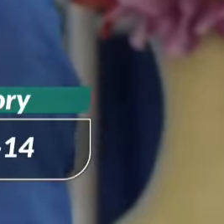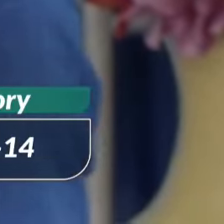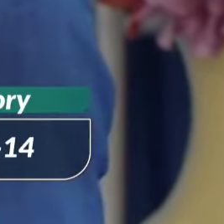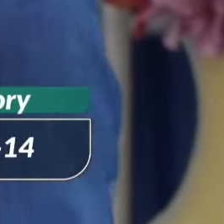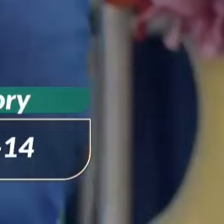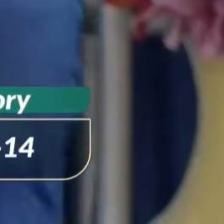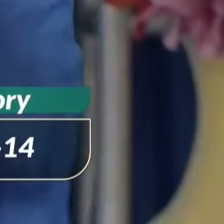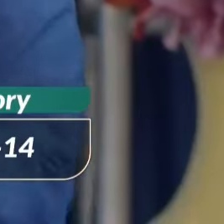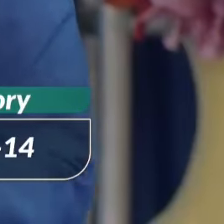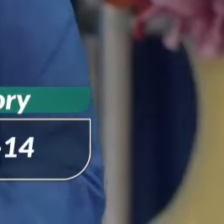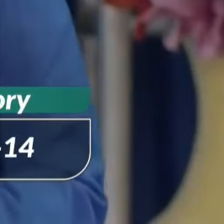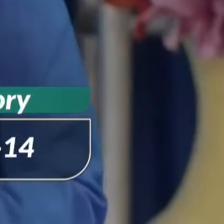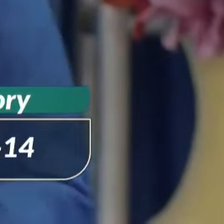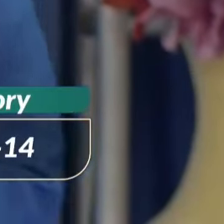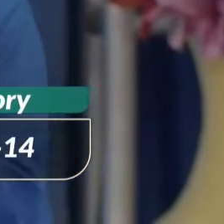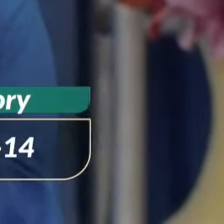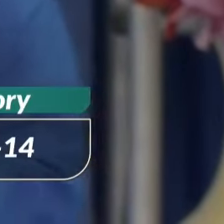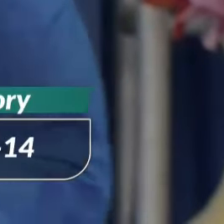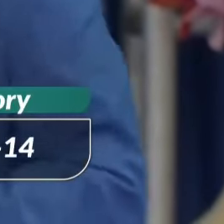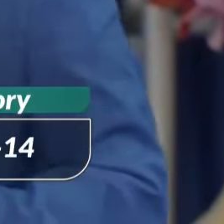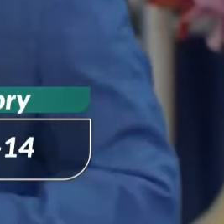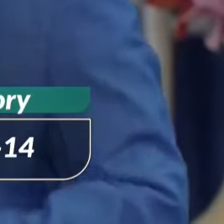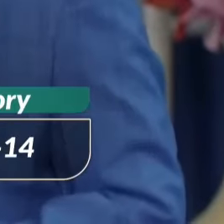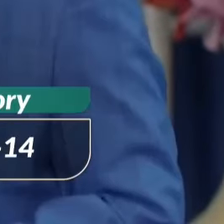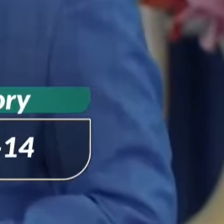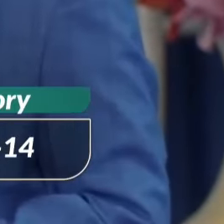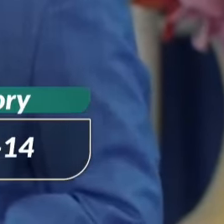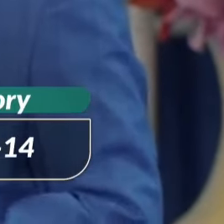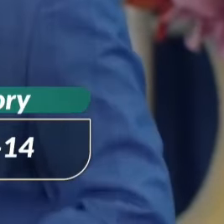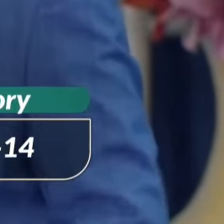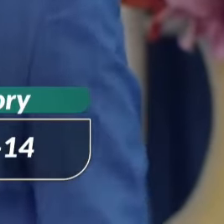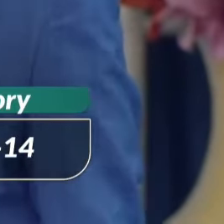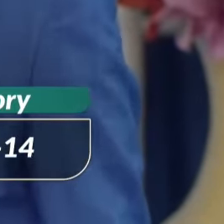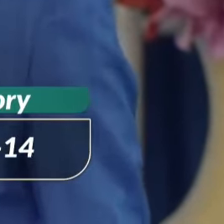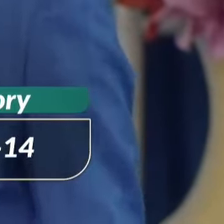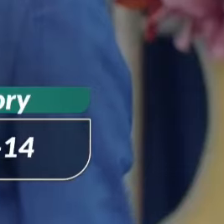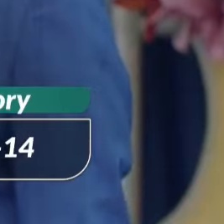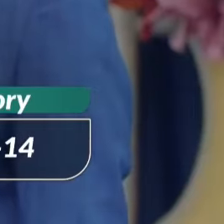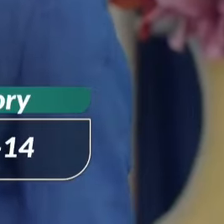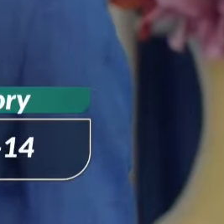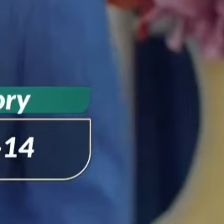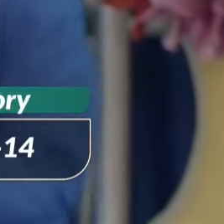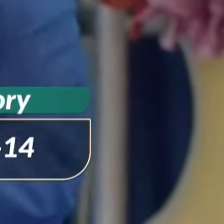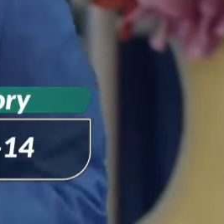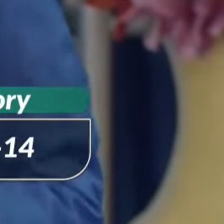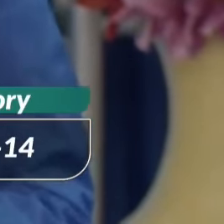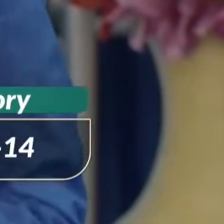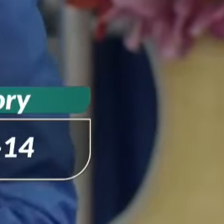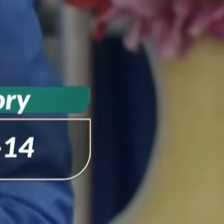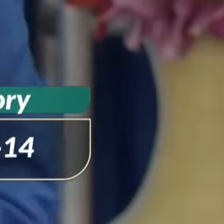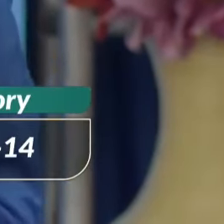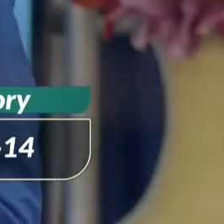of the anointing, he translates us himself to the kingdom of his dear son.